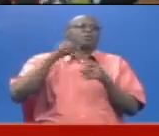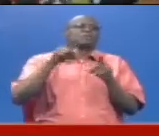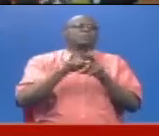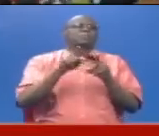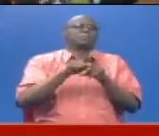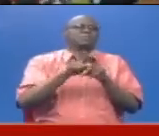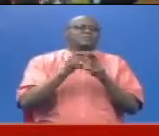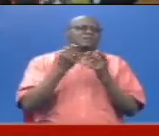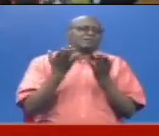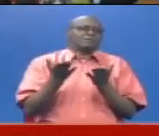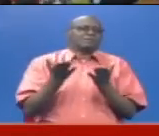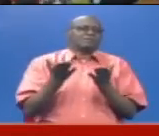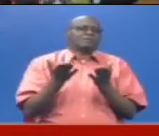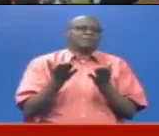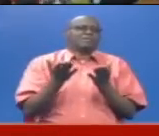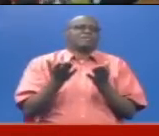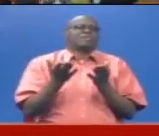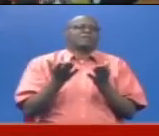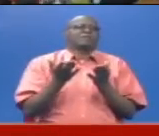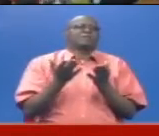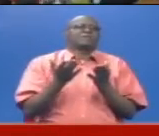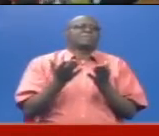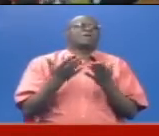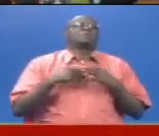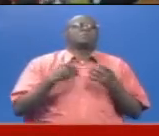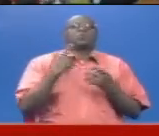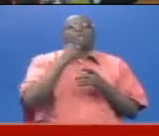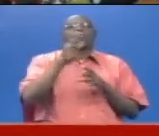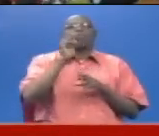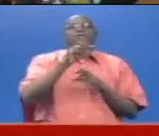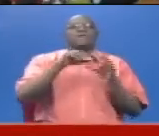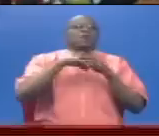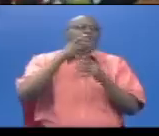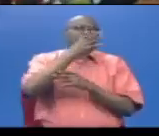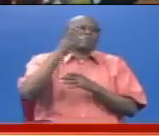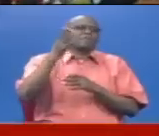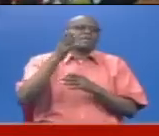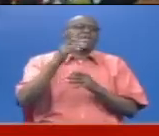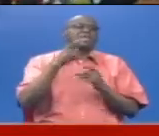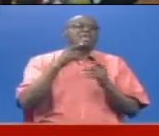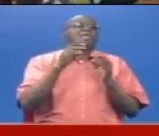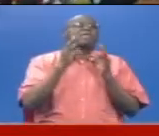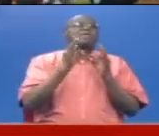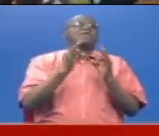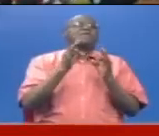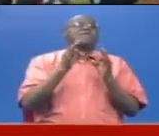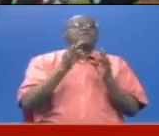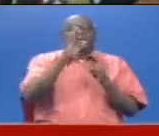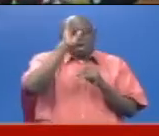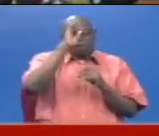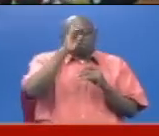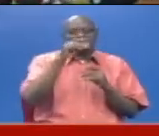here. And to the people who are watching out there, if you still doubt the direction this election is going,